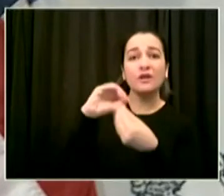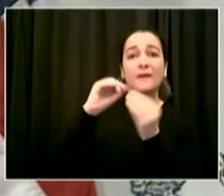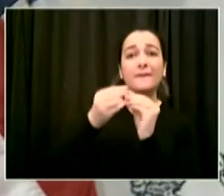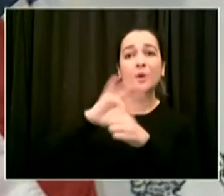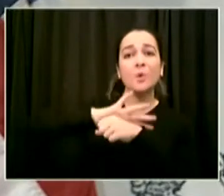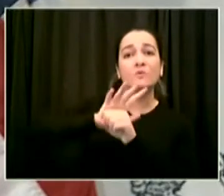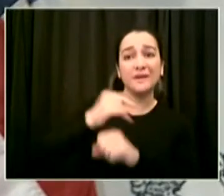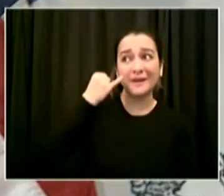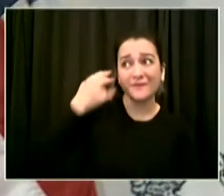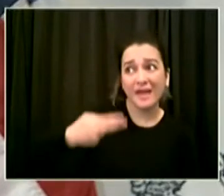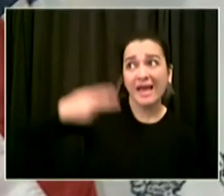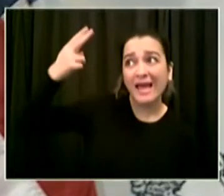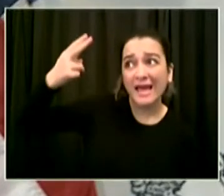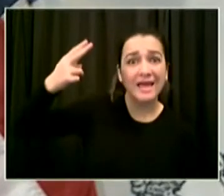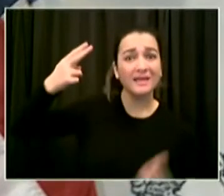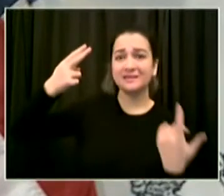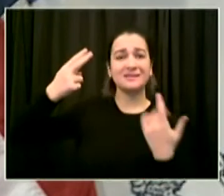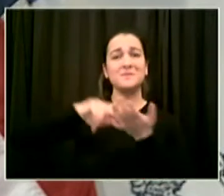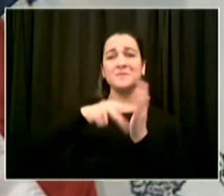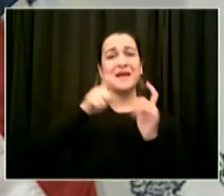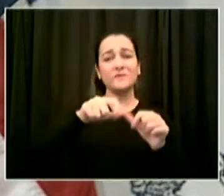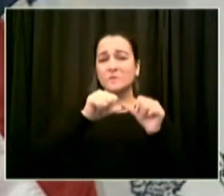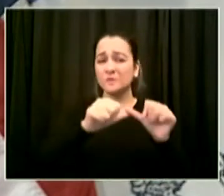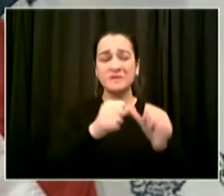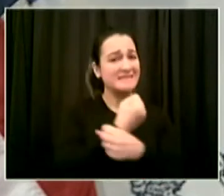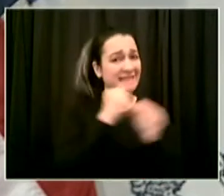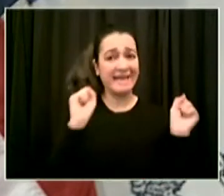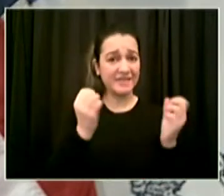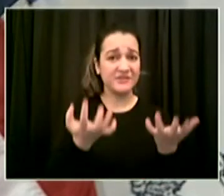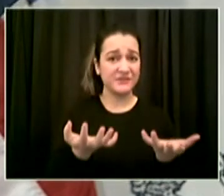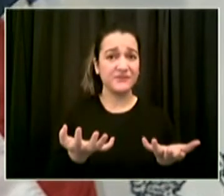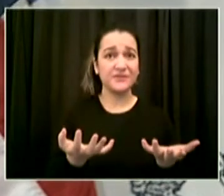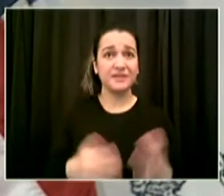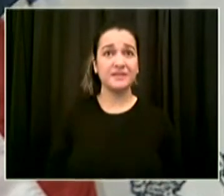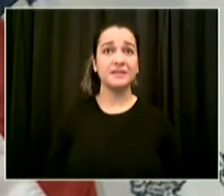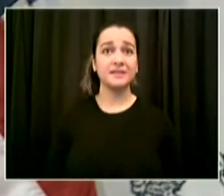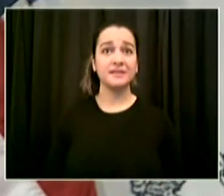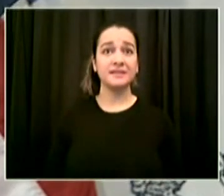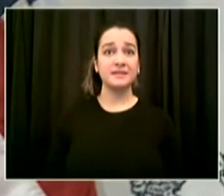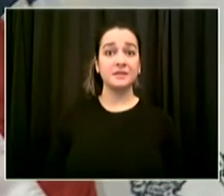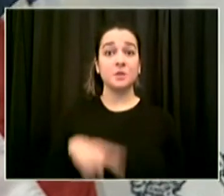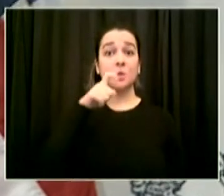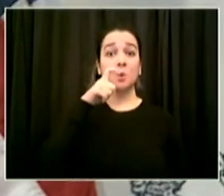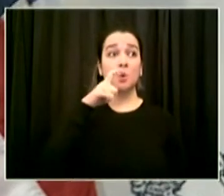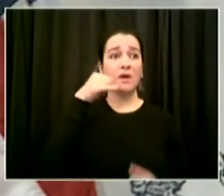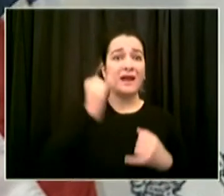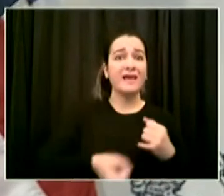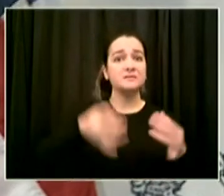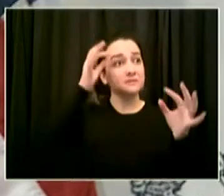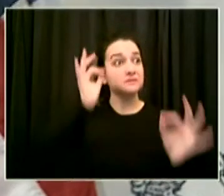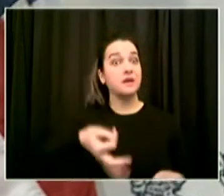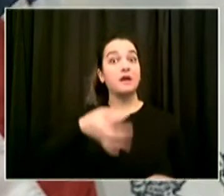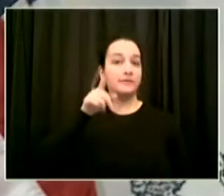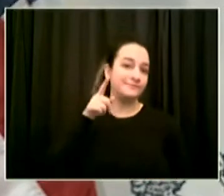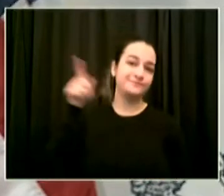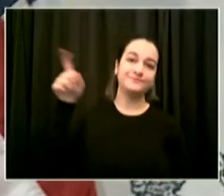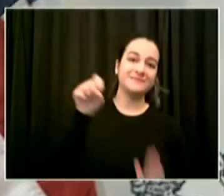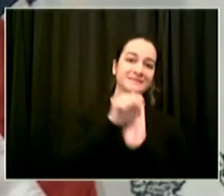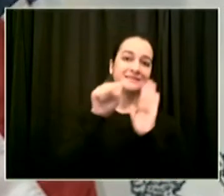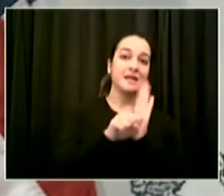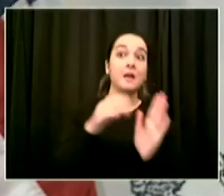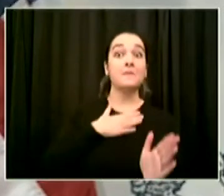better situation with the coronavirus. We're all hoping the tide's about to turn. But we're going to keep a close eye on the actual indicators